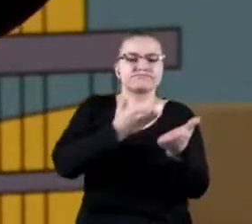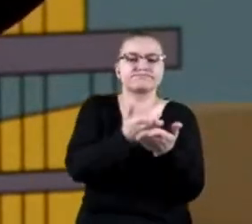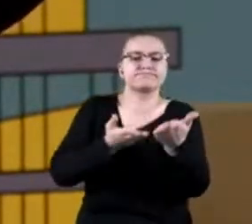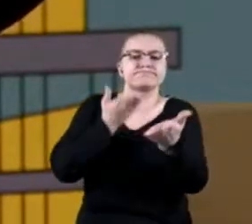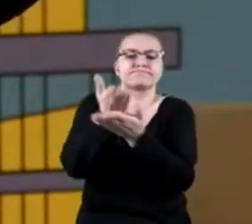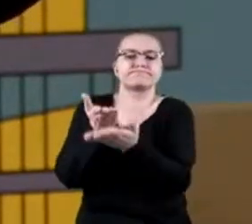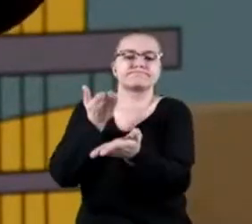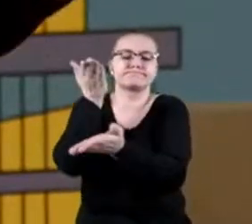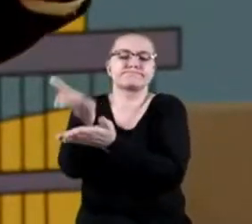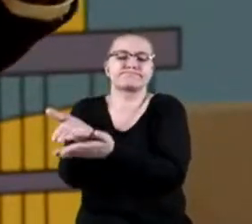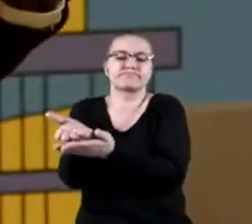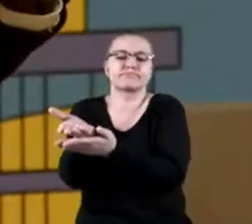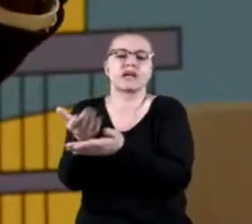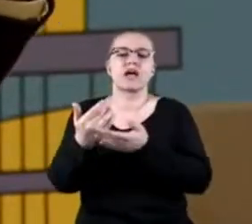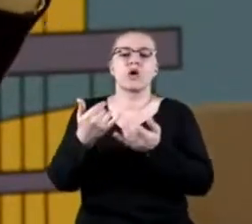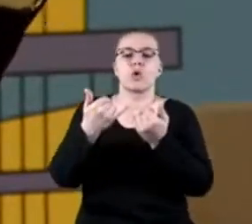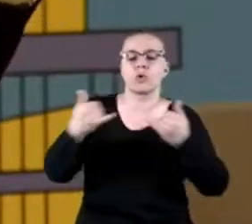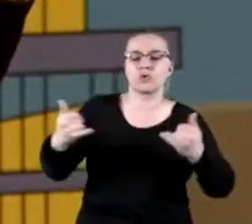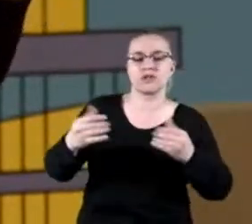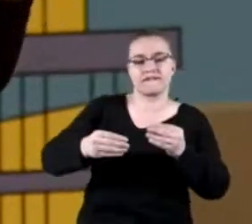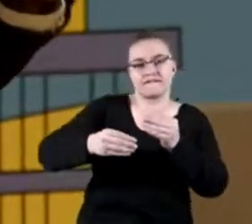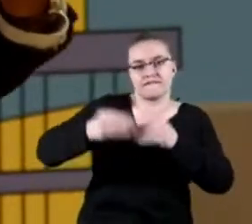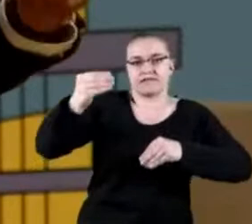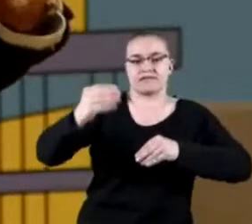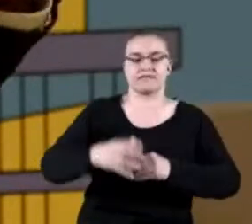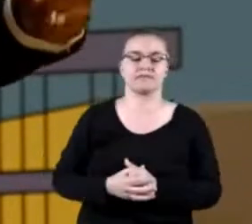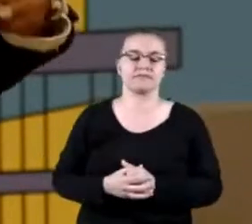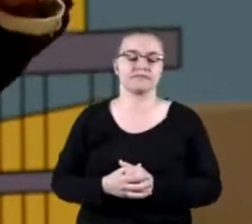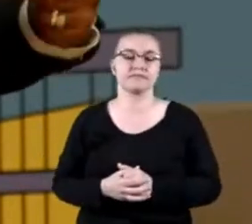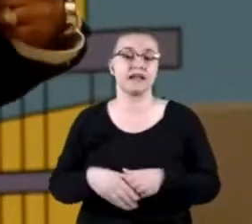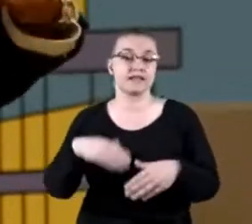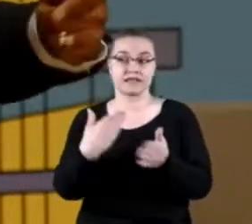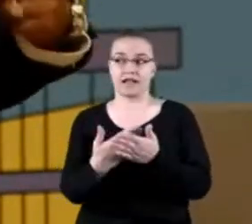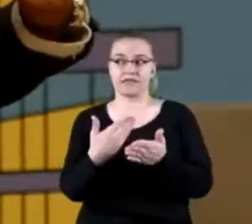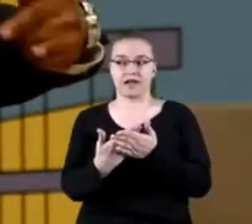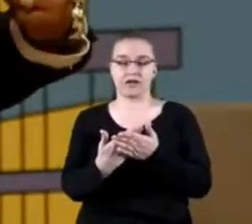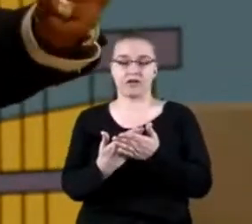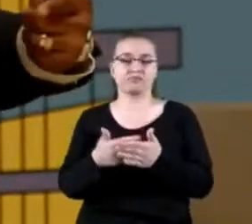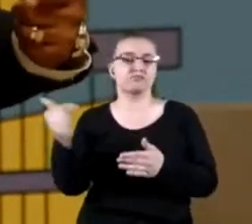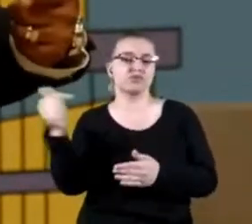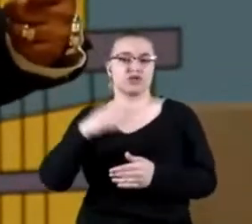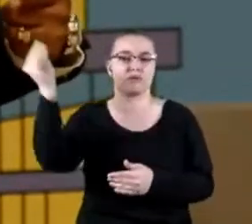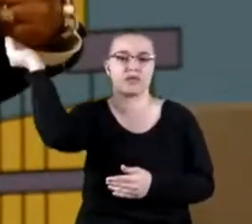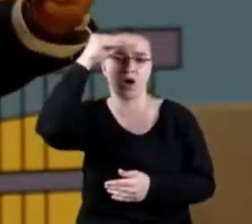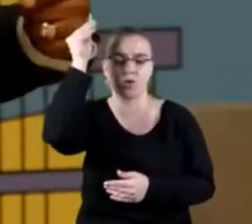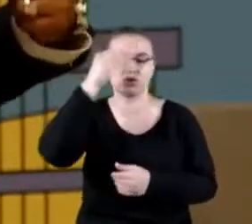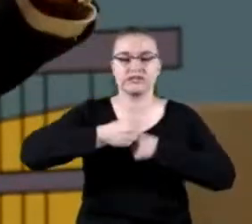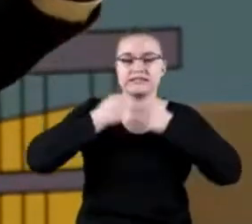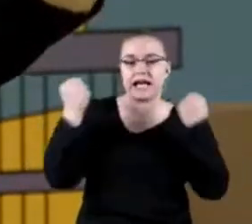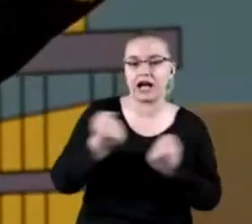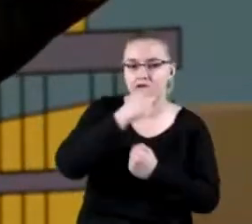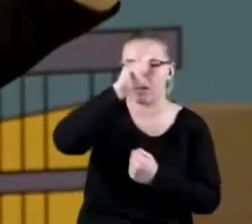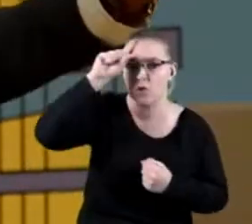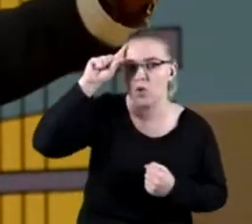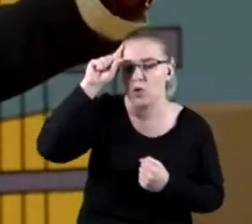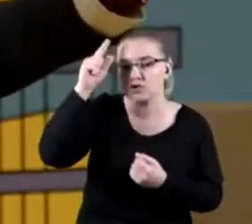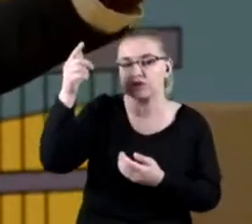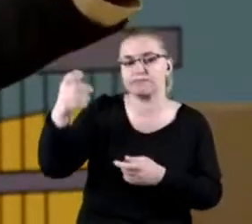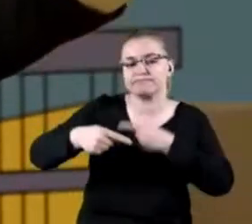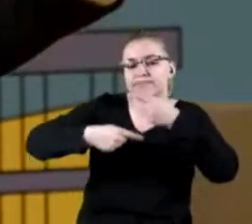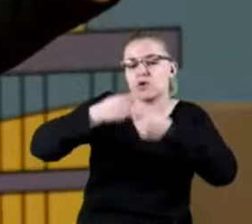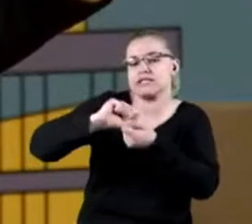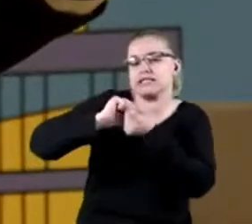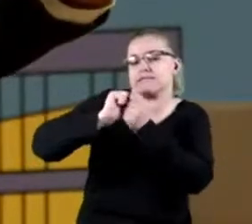significantly. So it's really about, we must learn to start to engage as part of the process for cultural transformation and